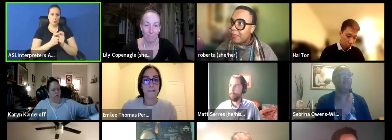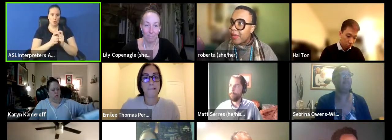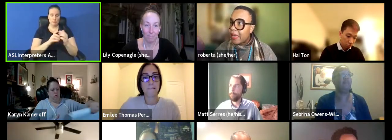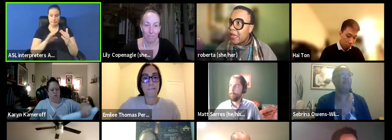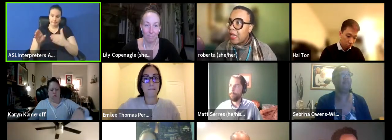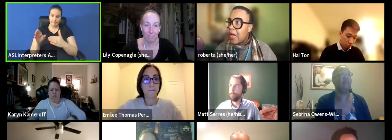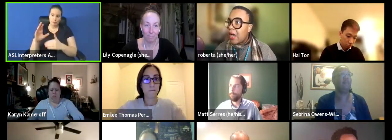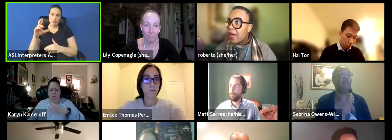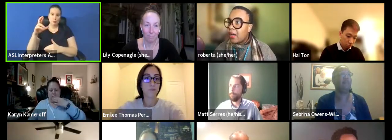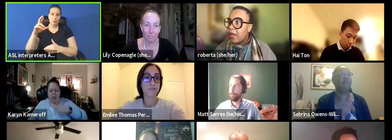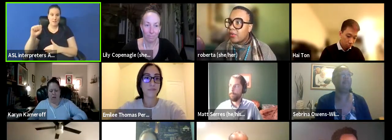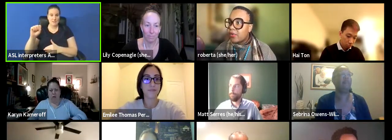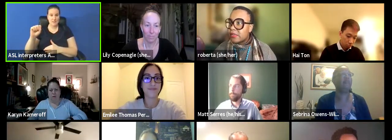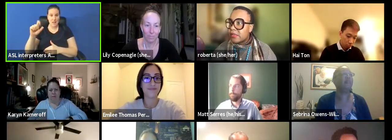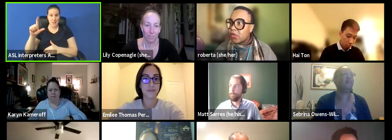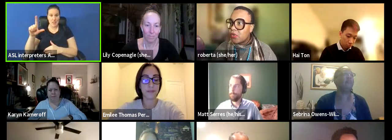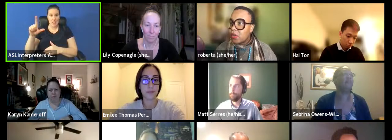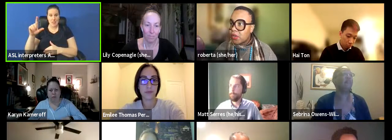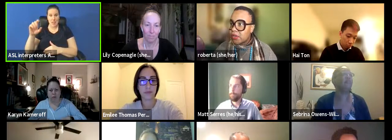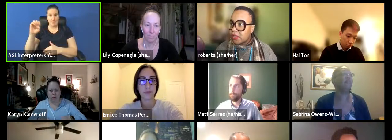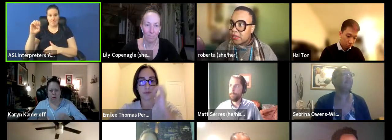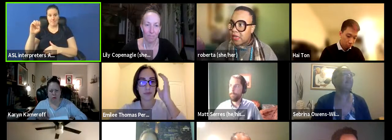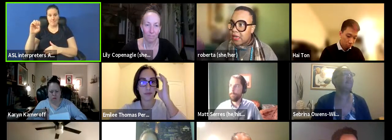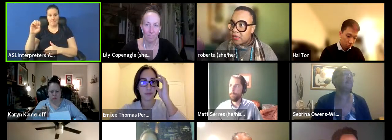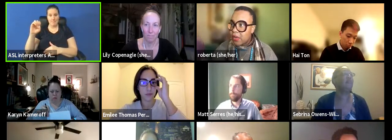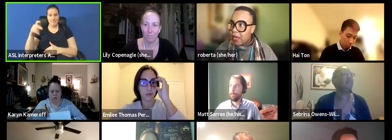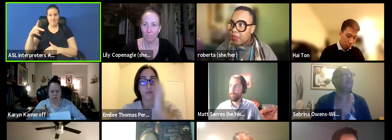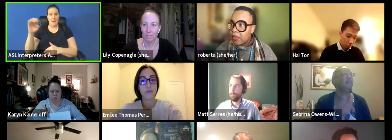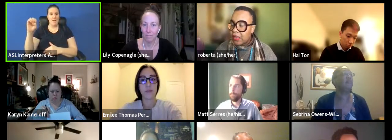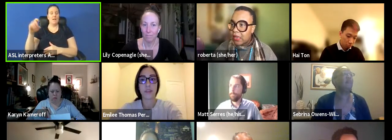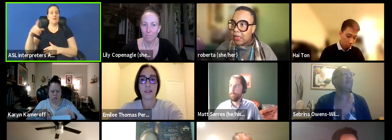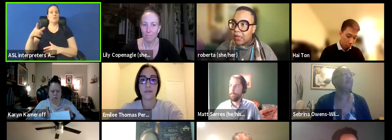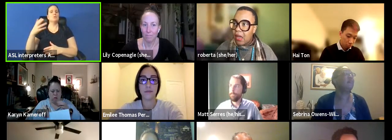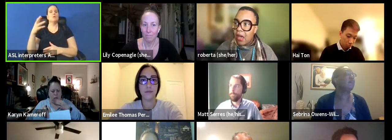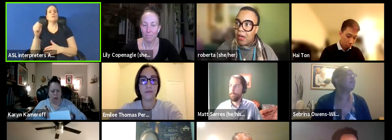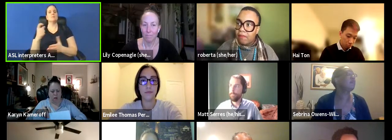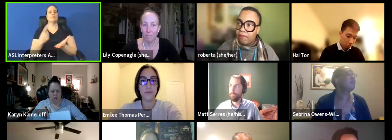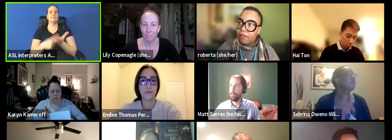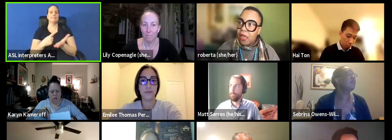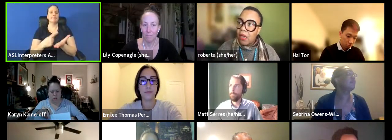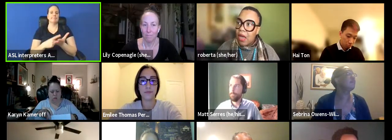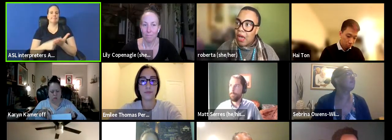Chris Lepe. Chris, you are going to take us away with the